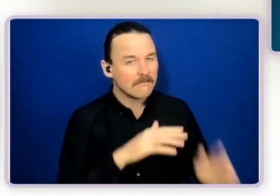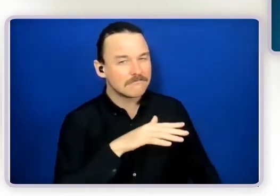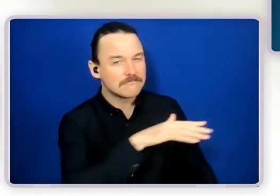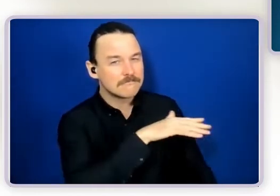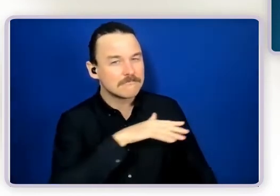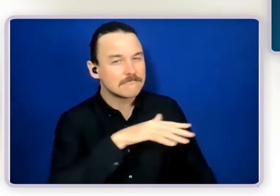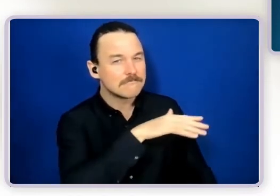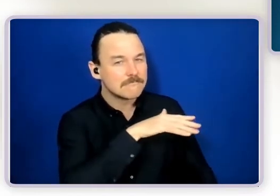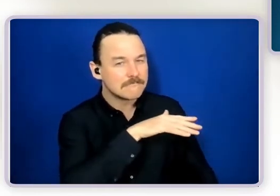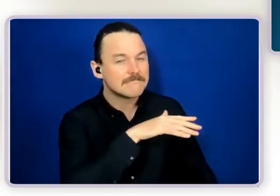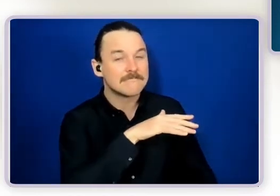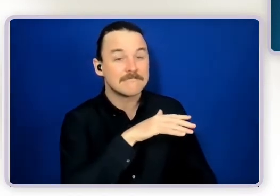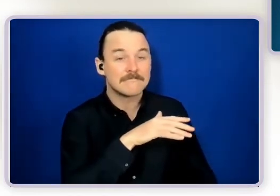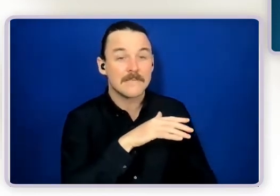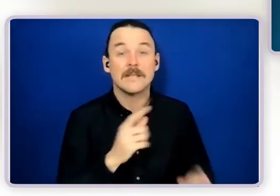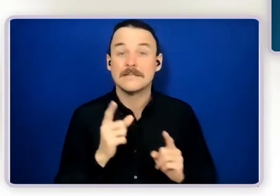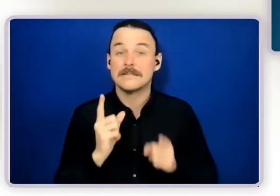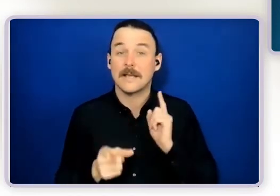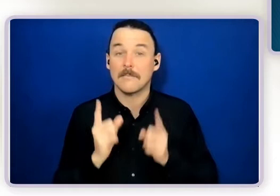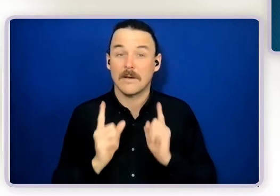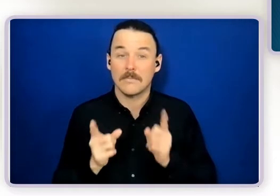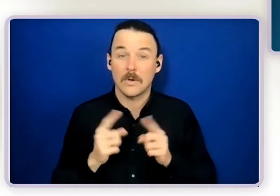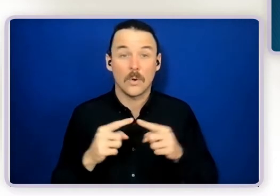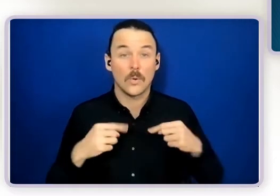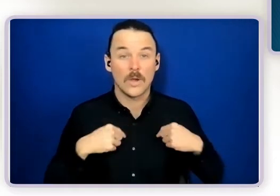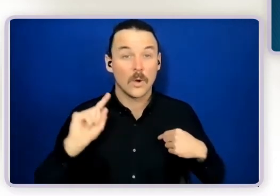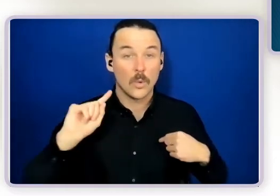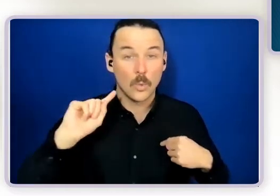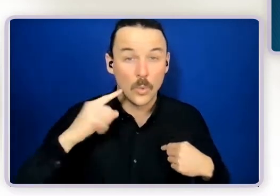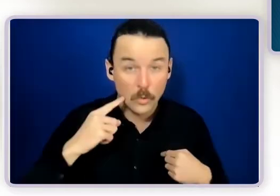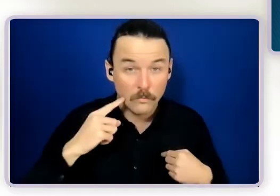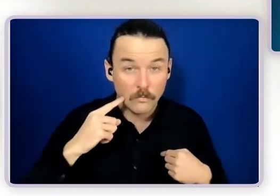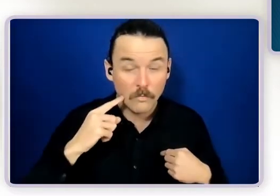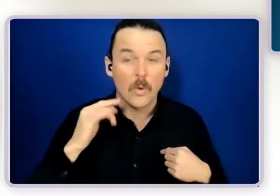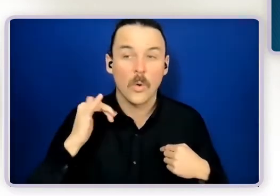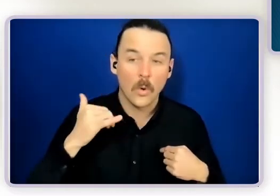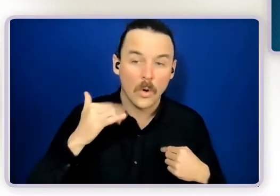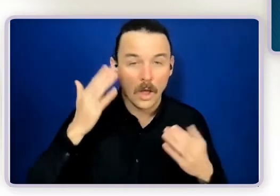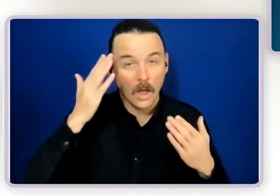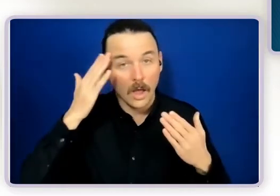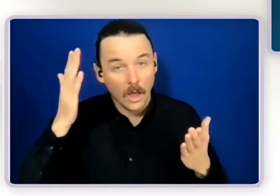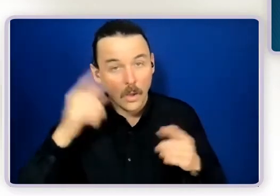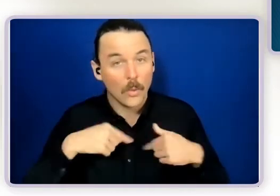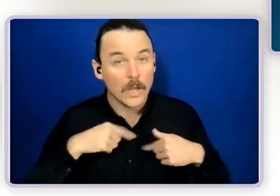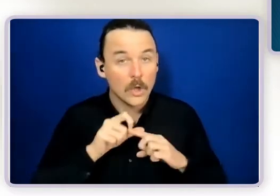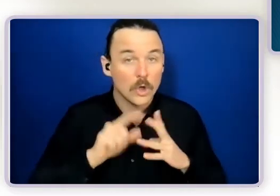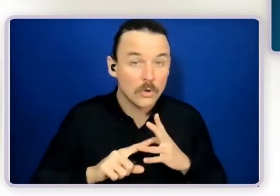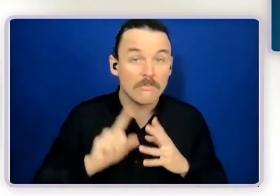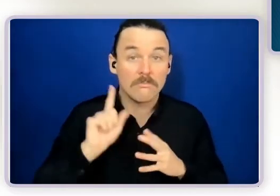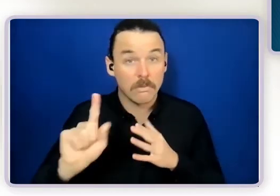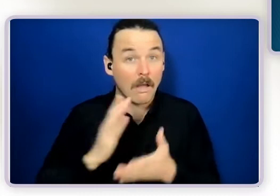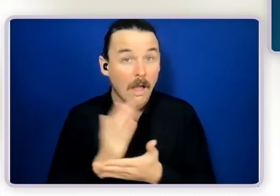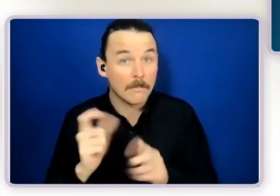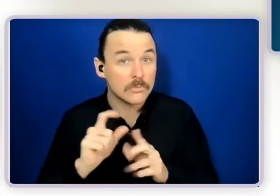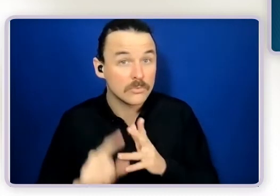and an unconscious attempt to always play down um, what I'll refer to as